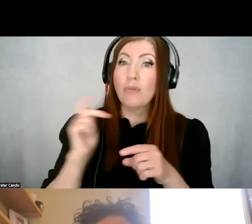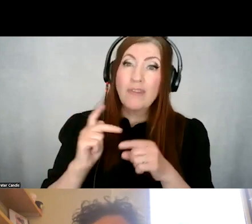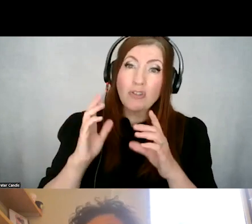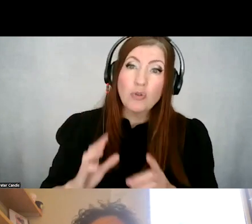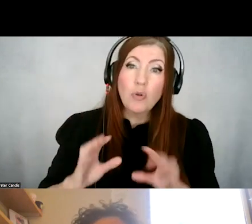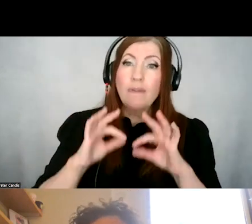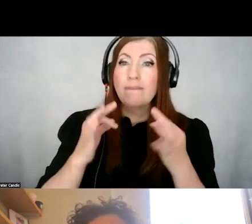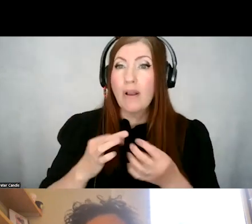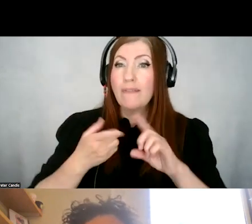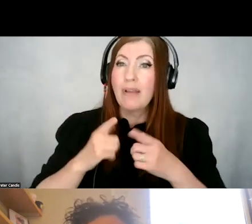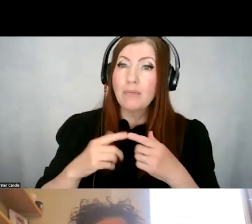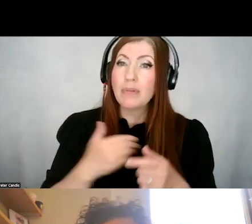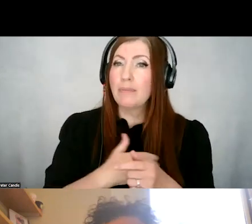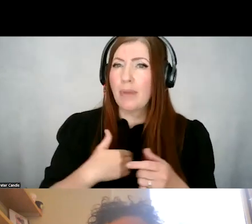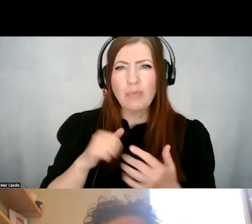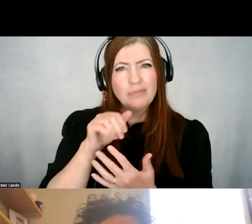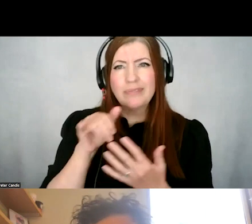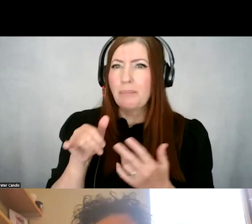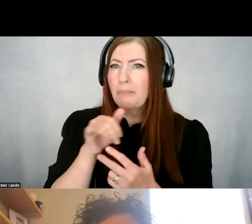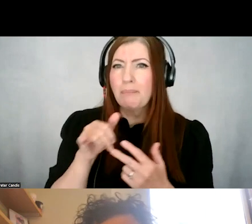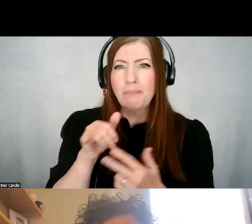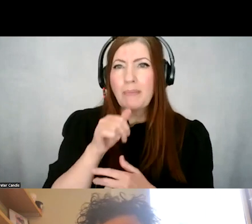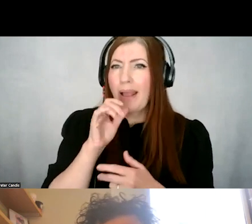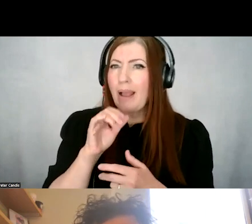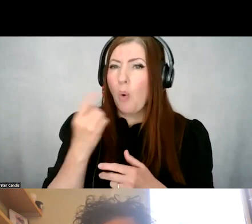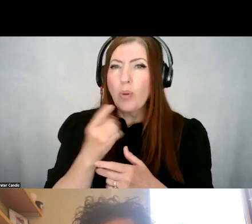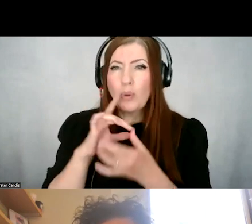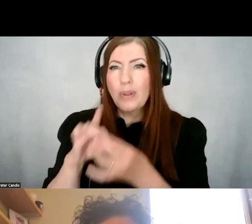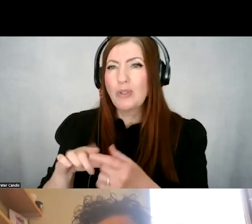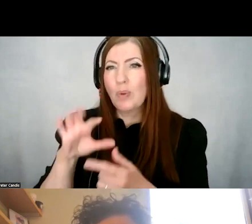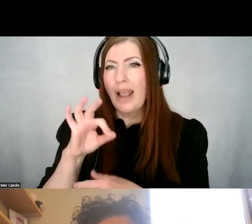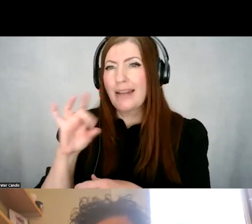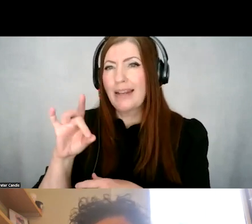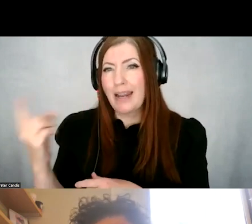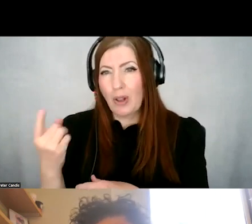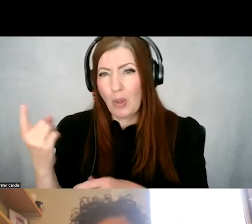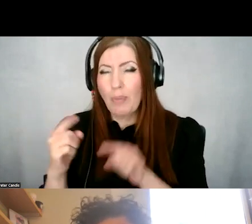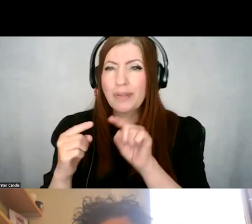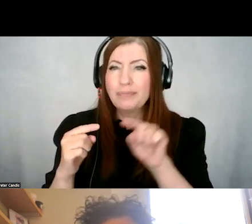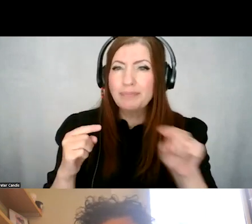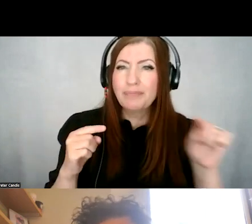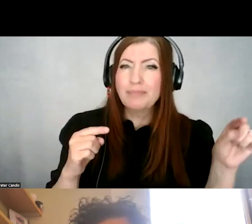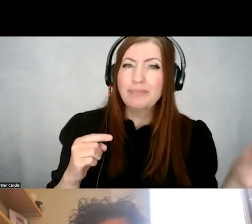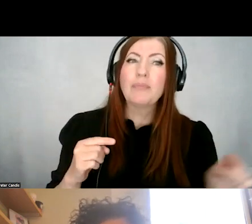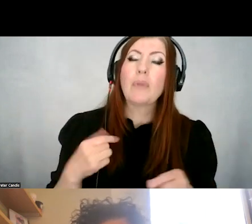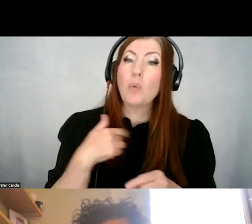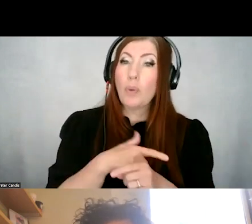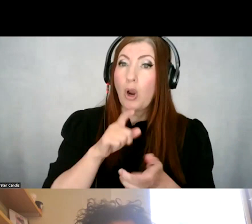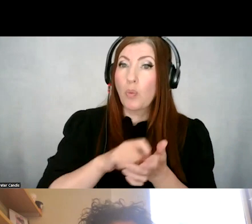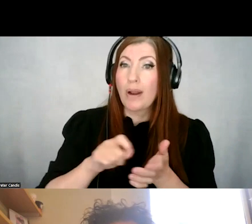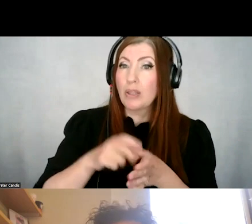family member. This is not unique to 988. And as I said, we're working on those subsequent analyses and writing those up